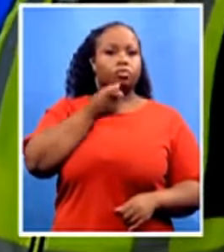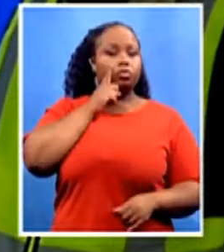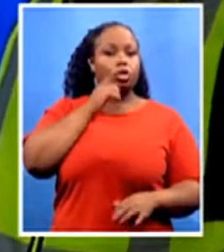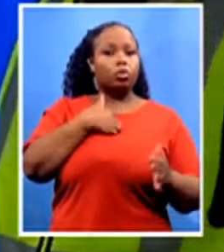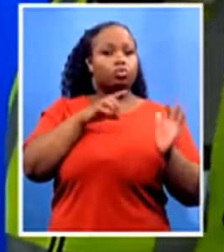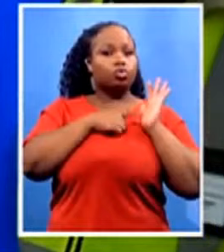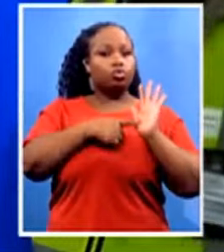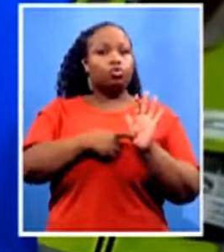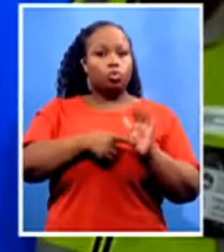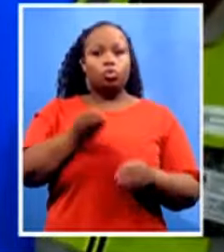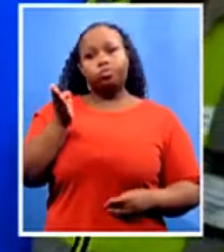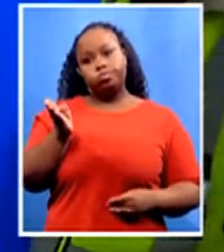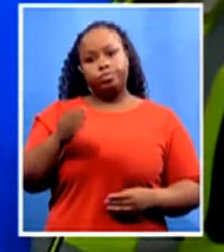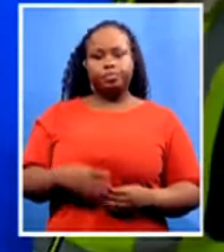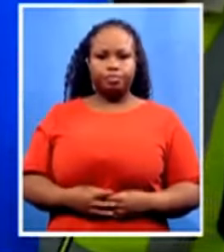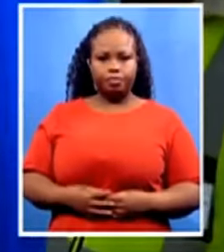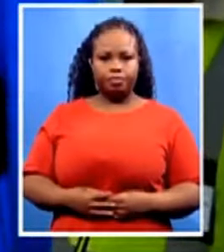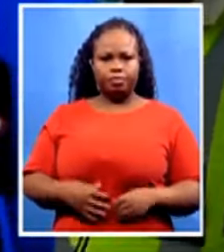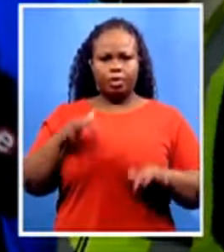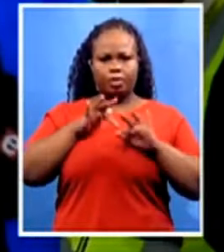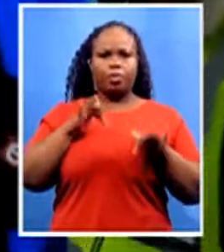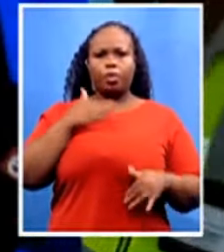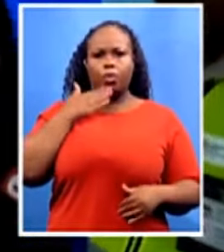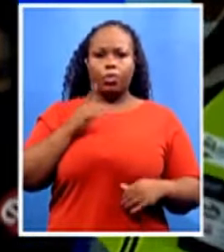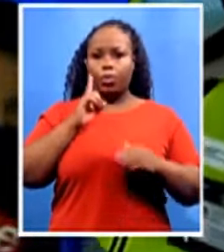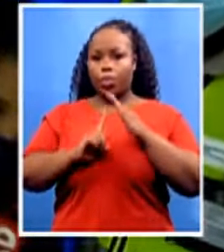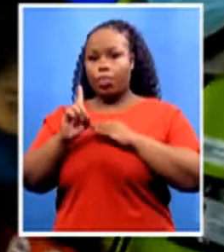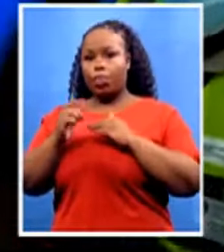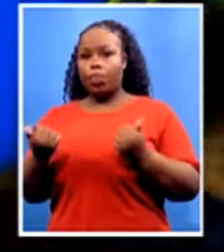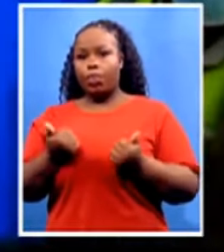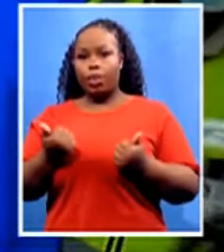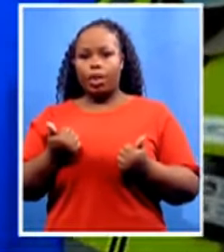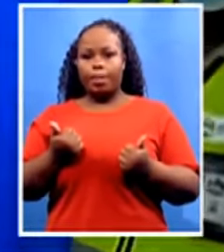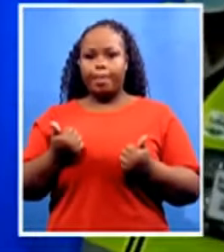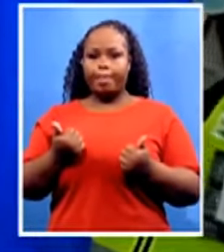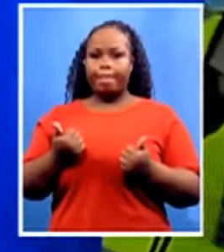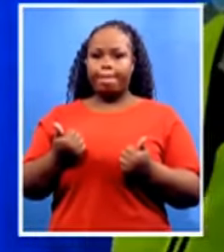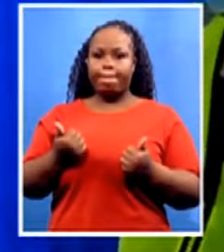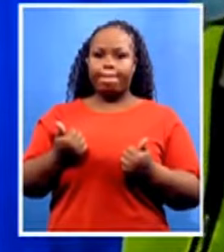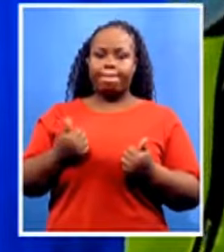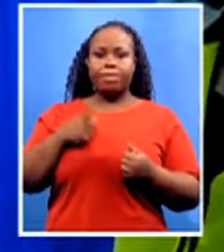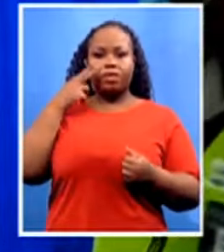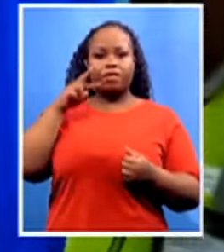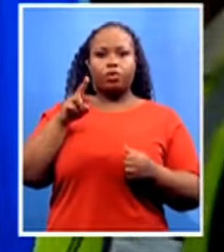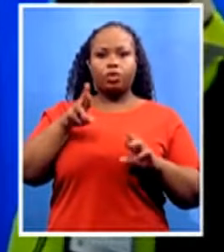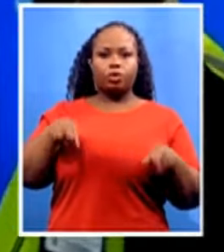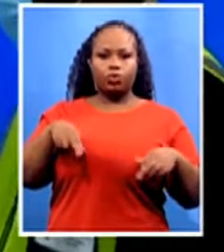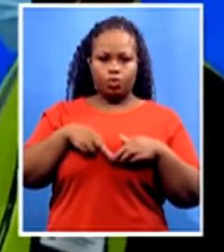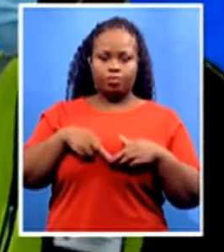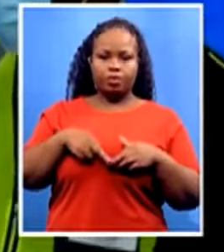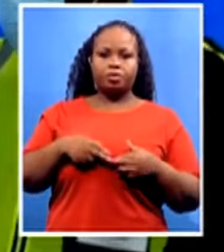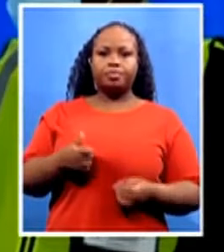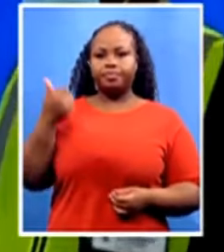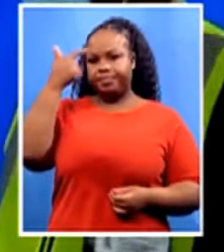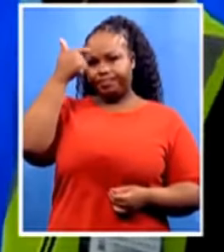the people who have walked into the viewing rooms, who are going to be screened and then thereafter taken